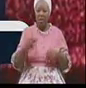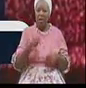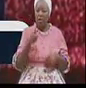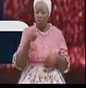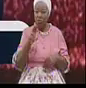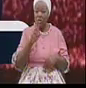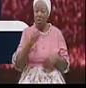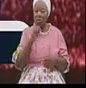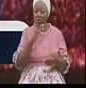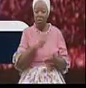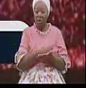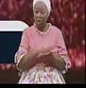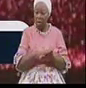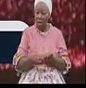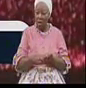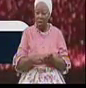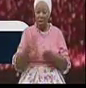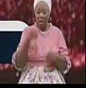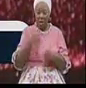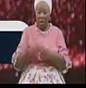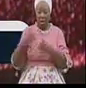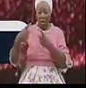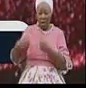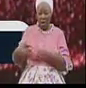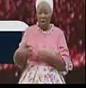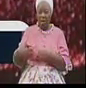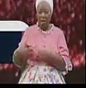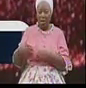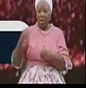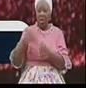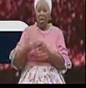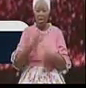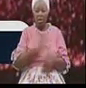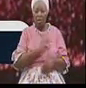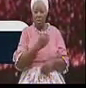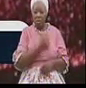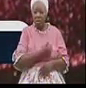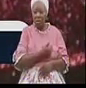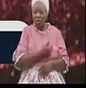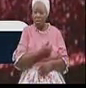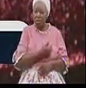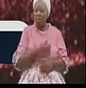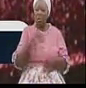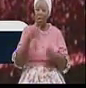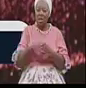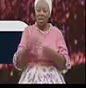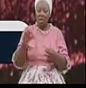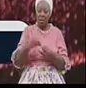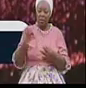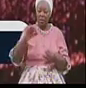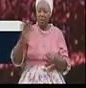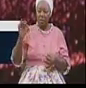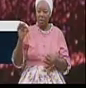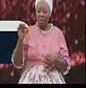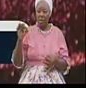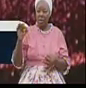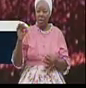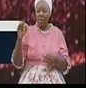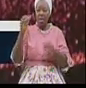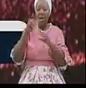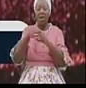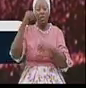unclean in heart, in soul, in spirit,